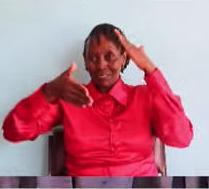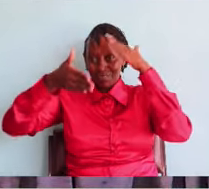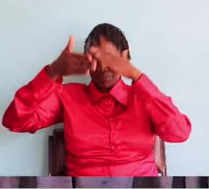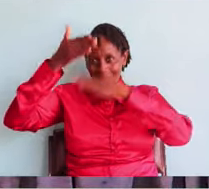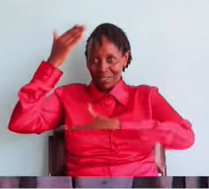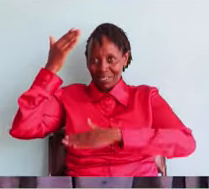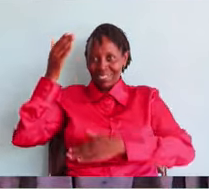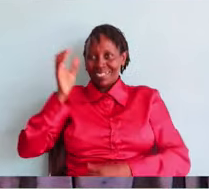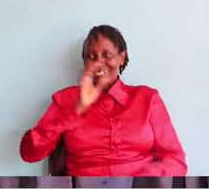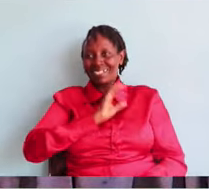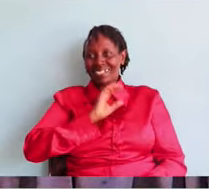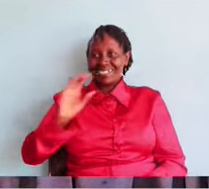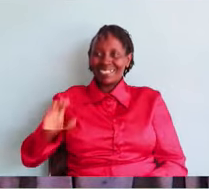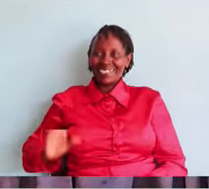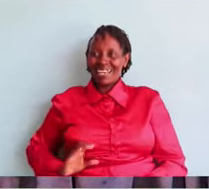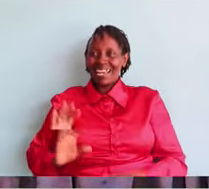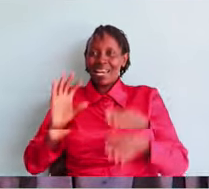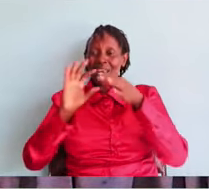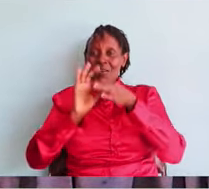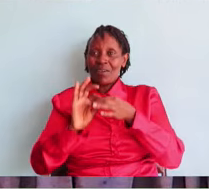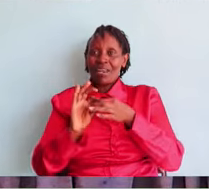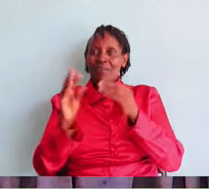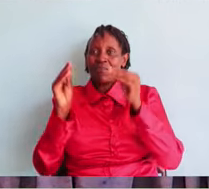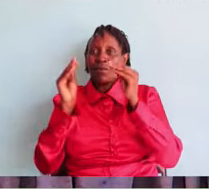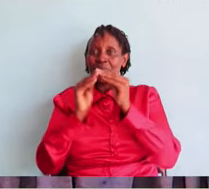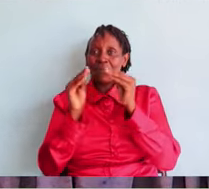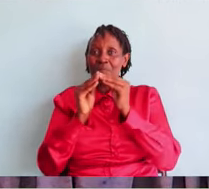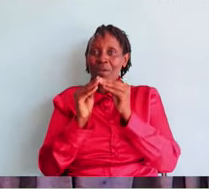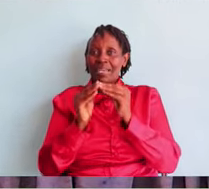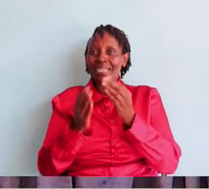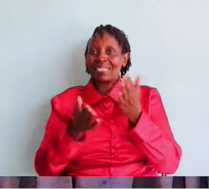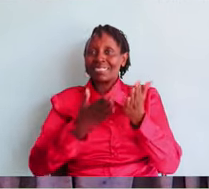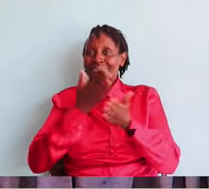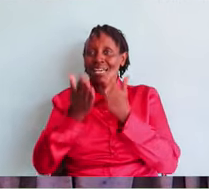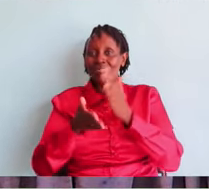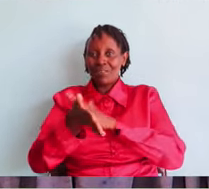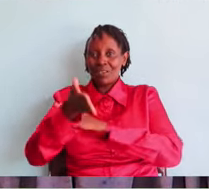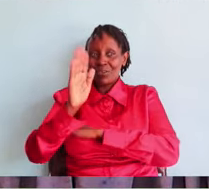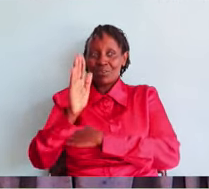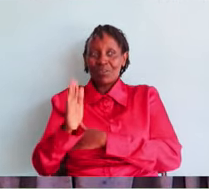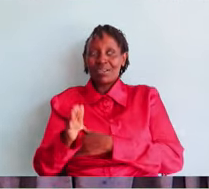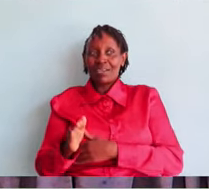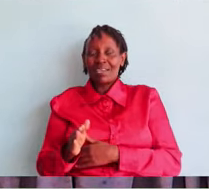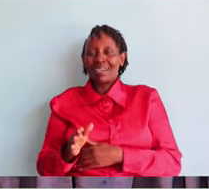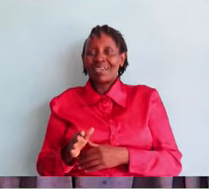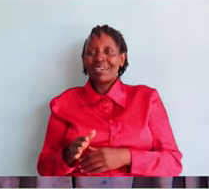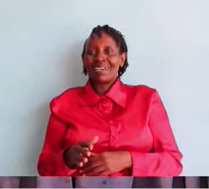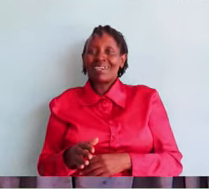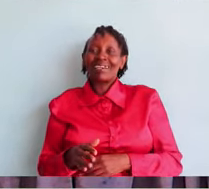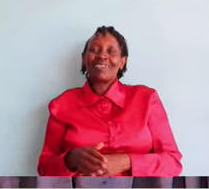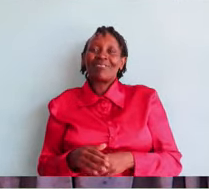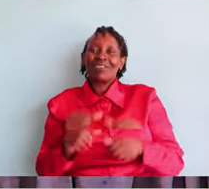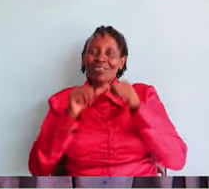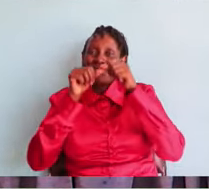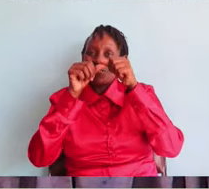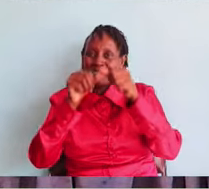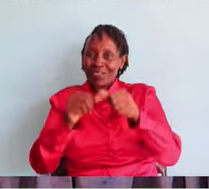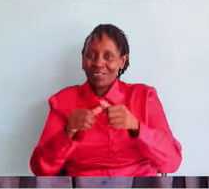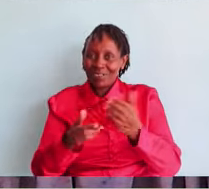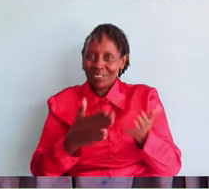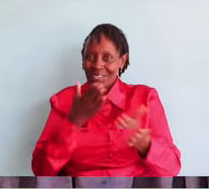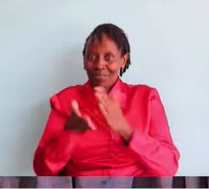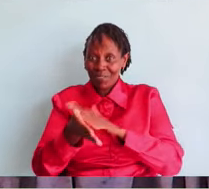because we met serving God, when we got married, we also made that decision that we'll continue serving God together. So she's the one who was